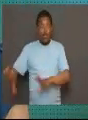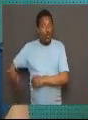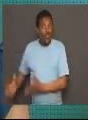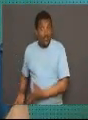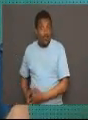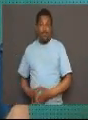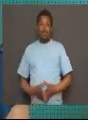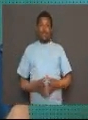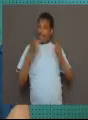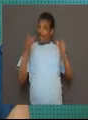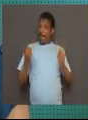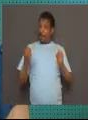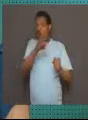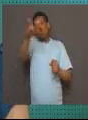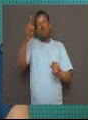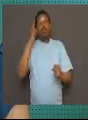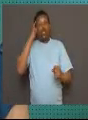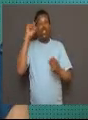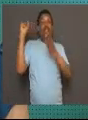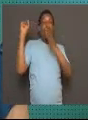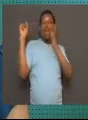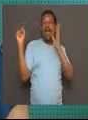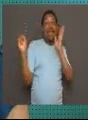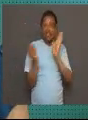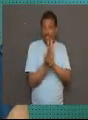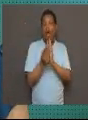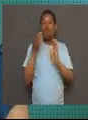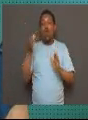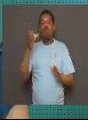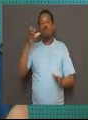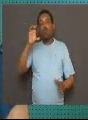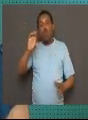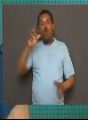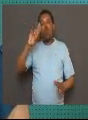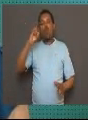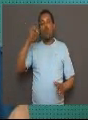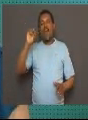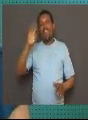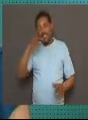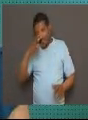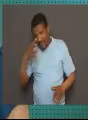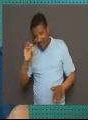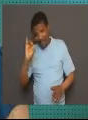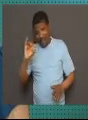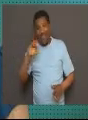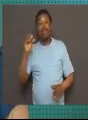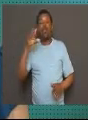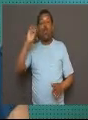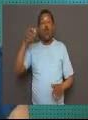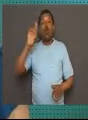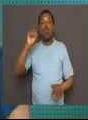Students, can you think of examples of chorochromatic and